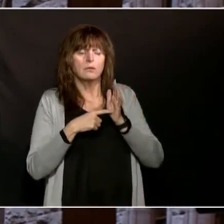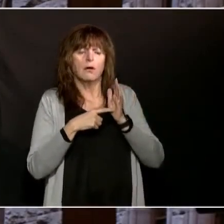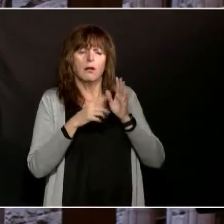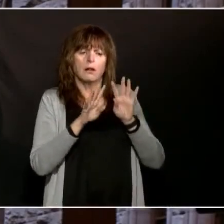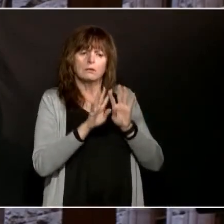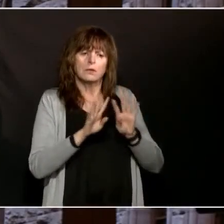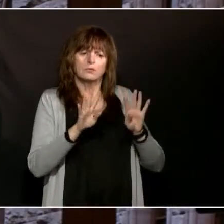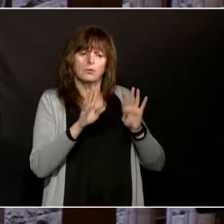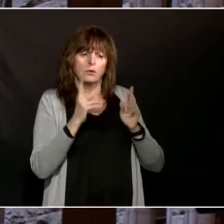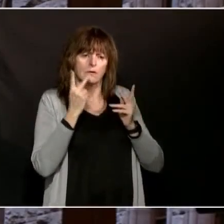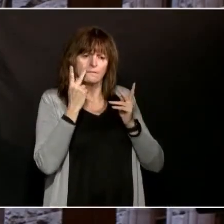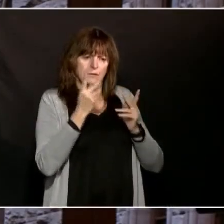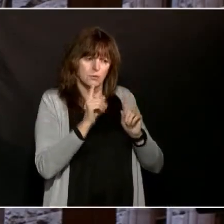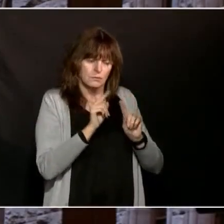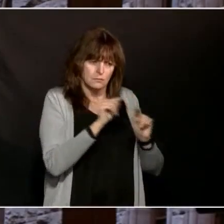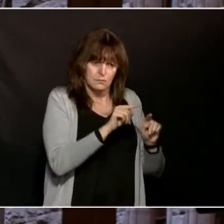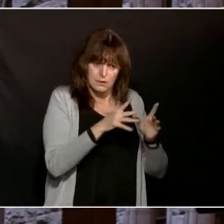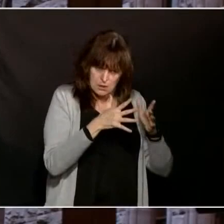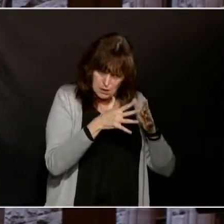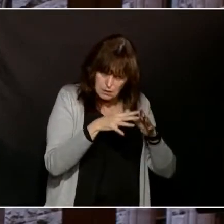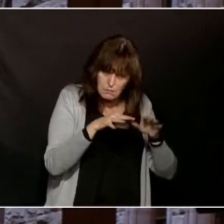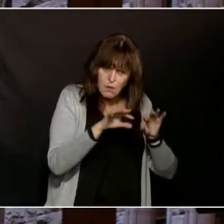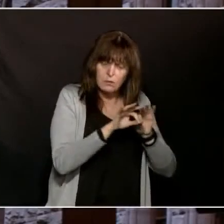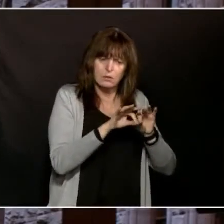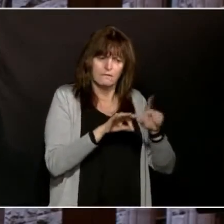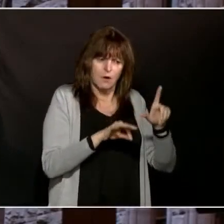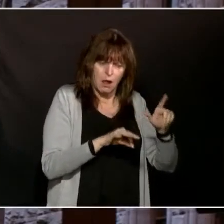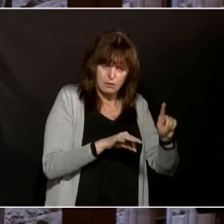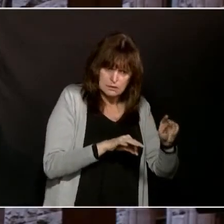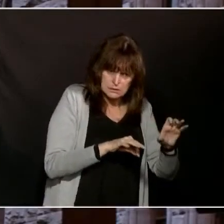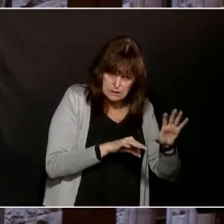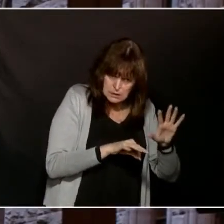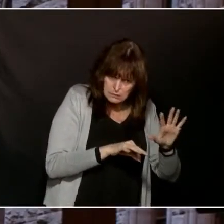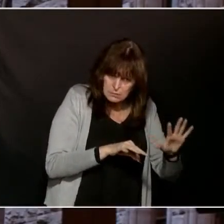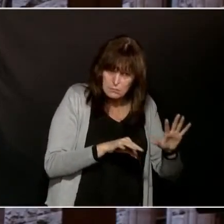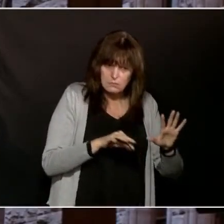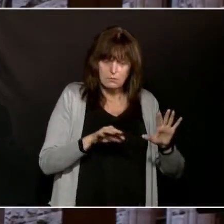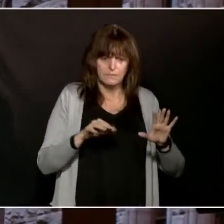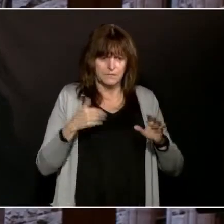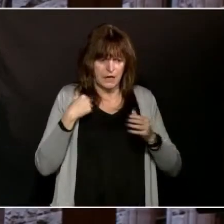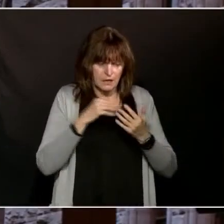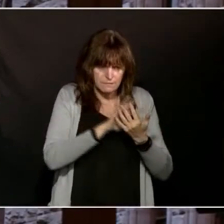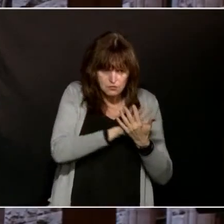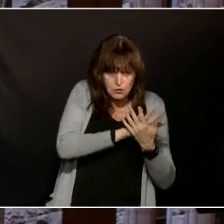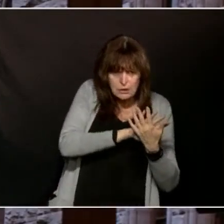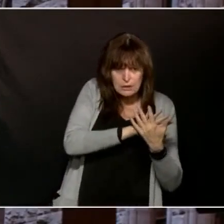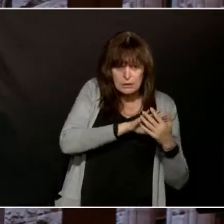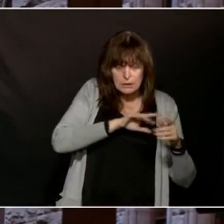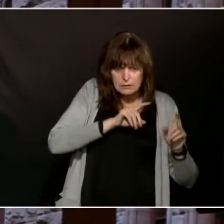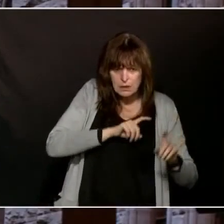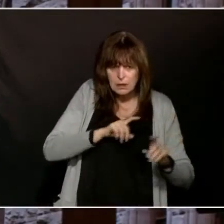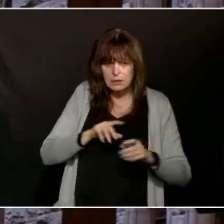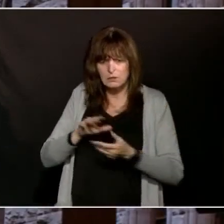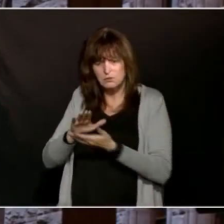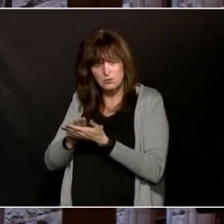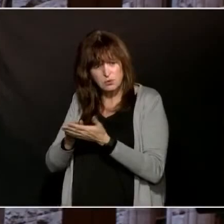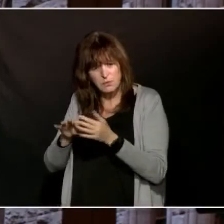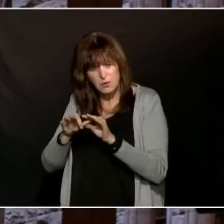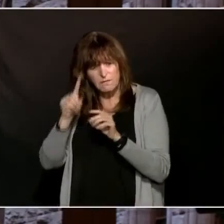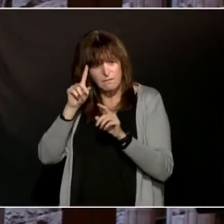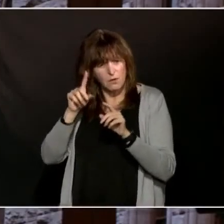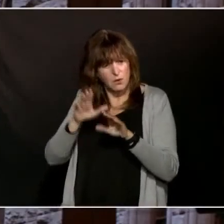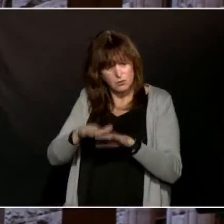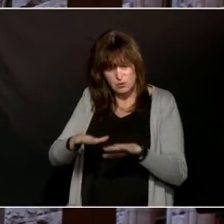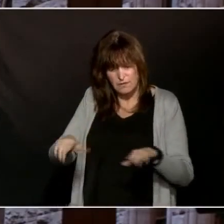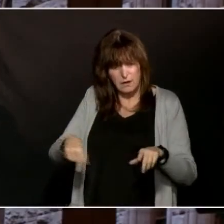that task and set up different methods of screening and testing there that we're doing live time. Schools are just as important for the development of our children. As I said, we want them